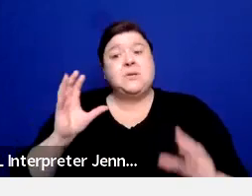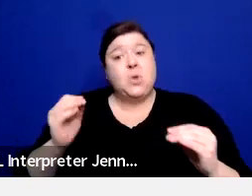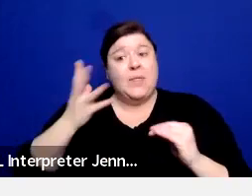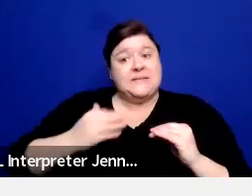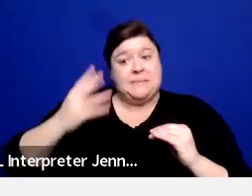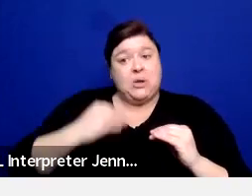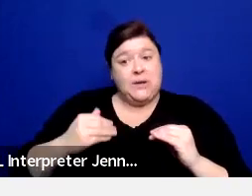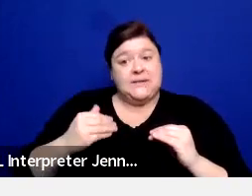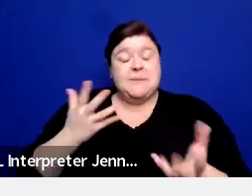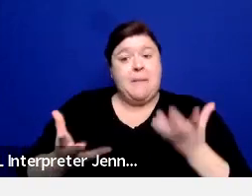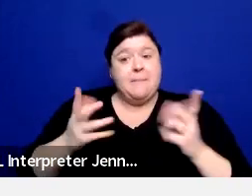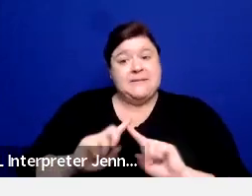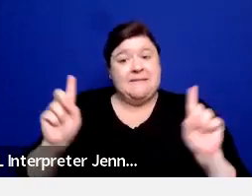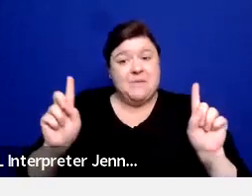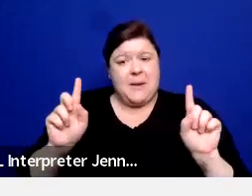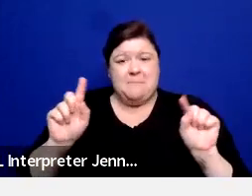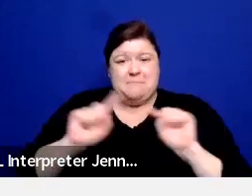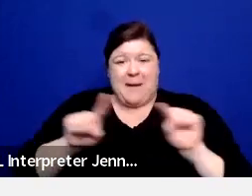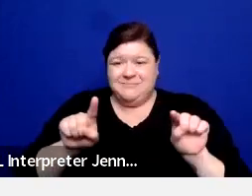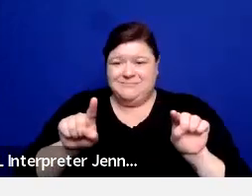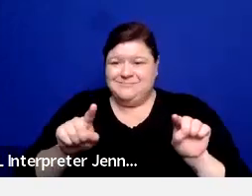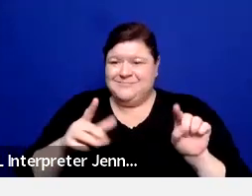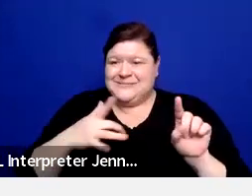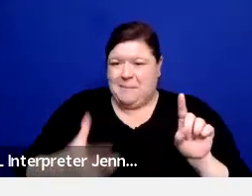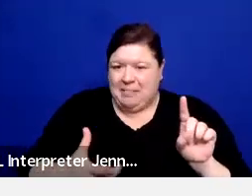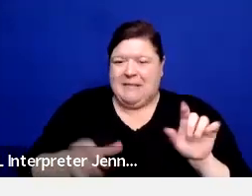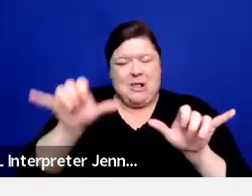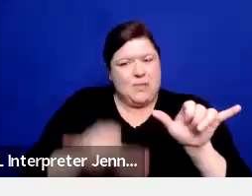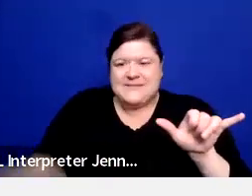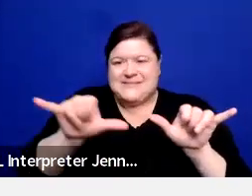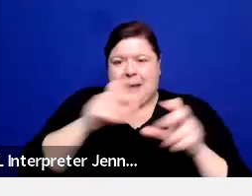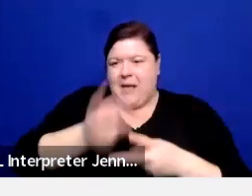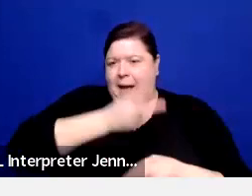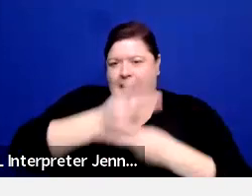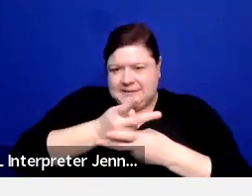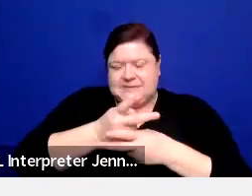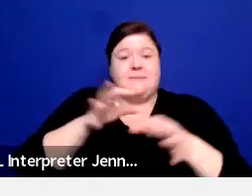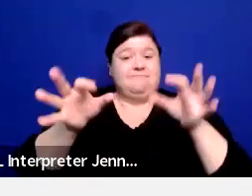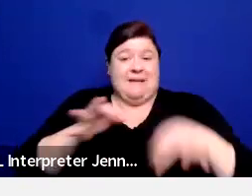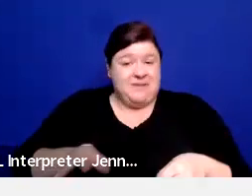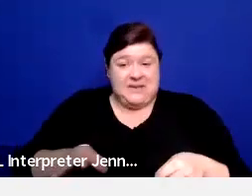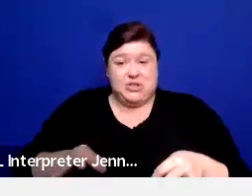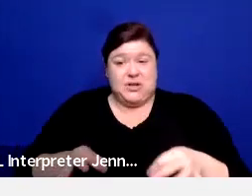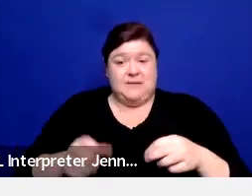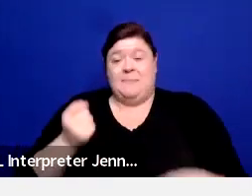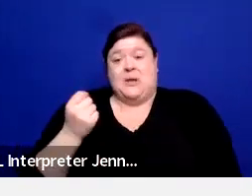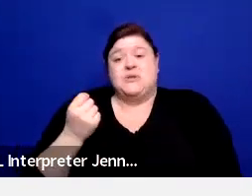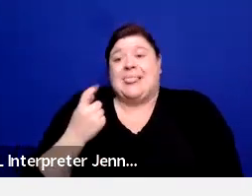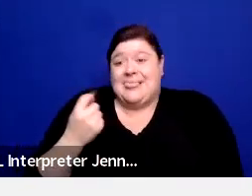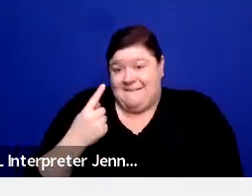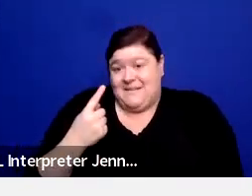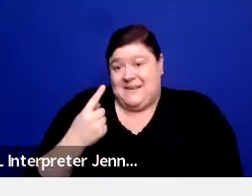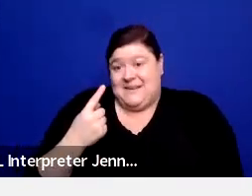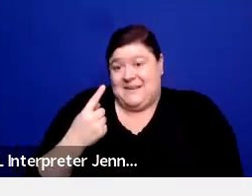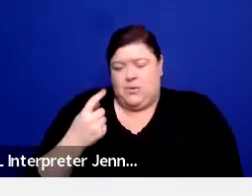of the symptoms may be different, but fundamentally the symptoms have not changed. And our definition of the primary 11 COVID symptoms, 12